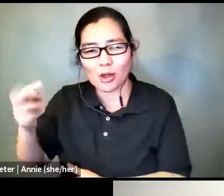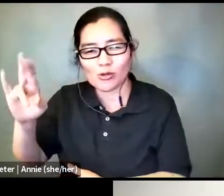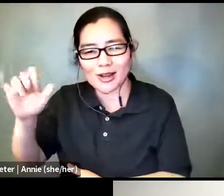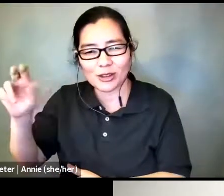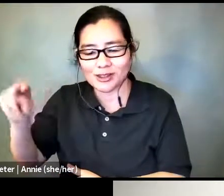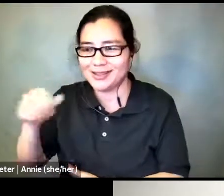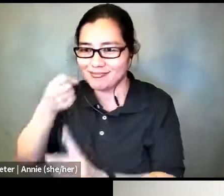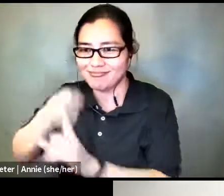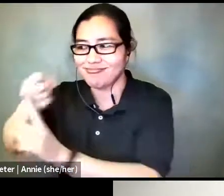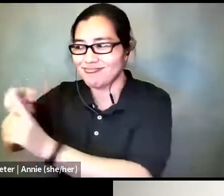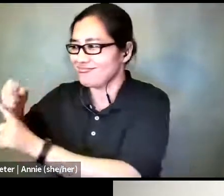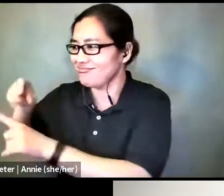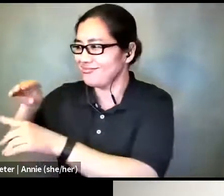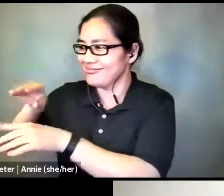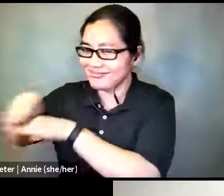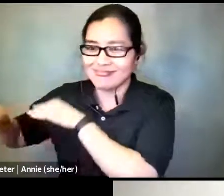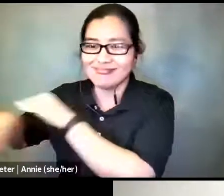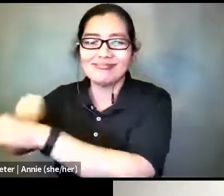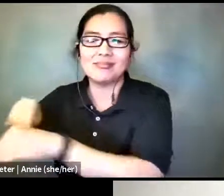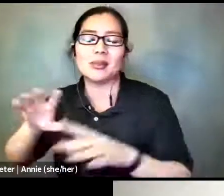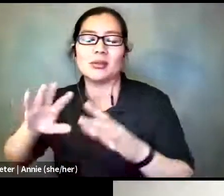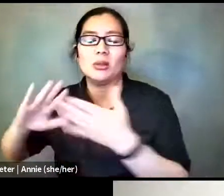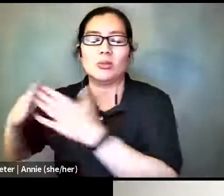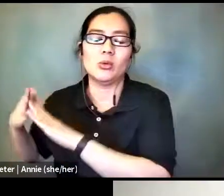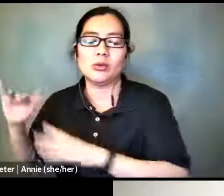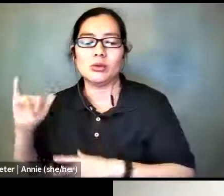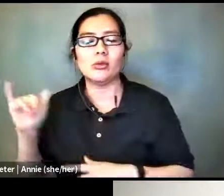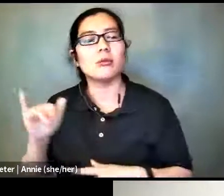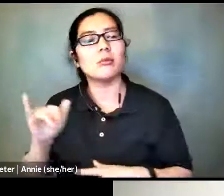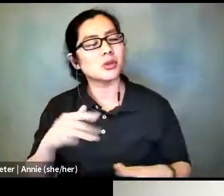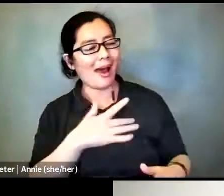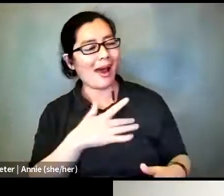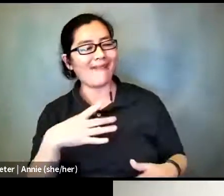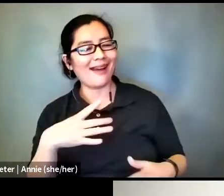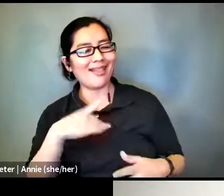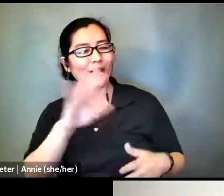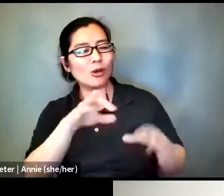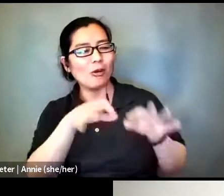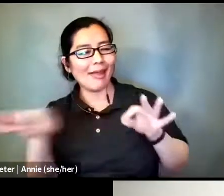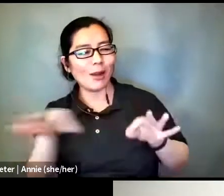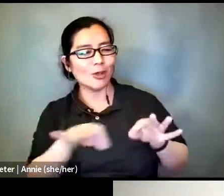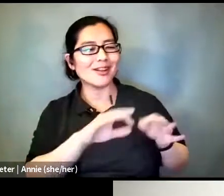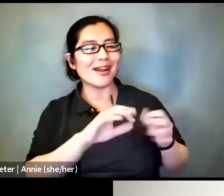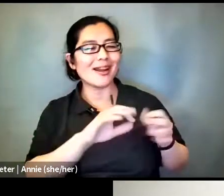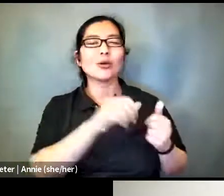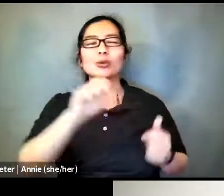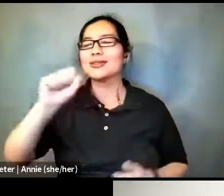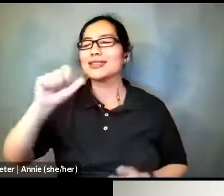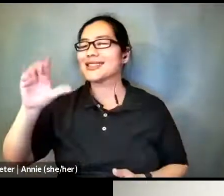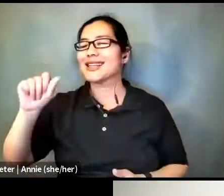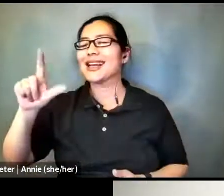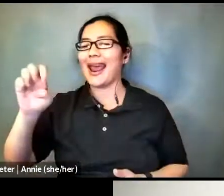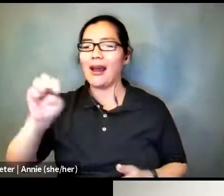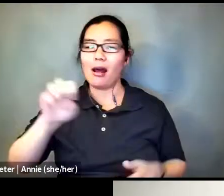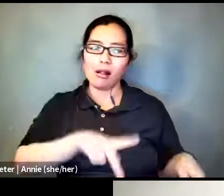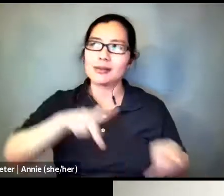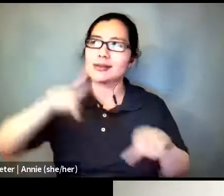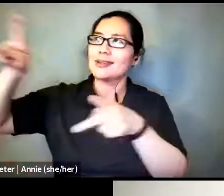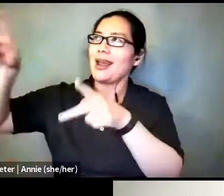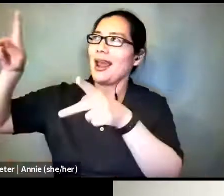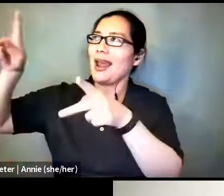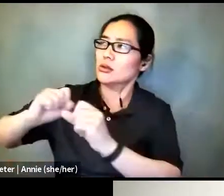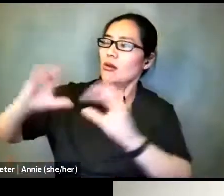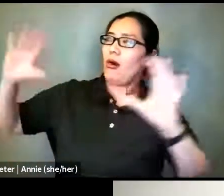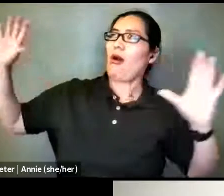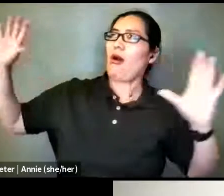about scaling our action to multiple, to encompass multiple groups. I think that is so important. As we're doing